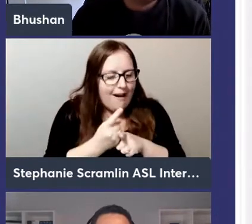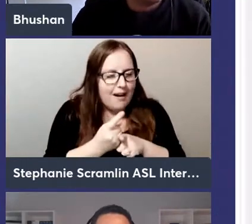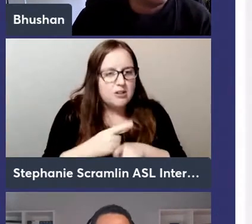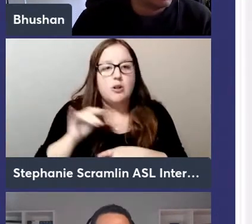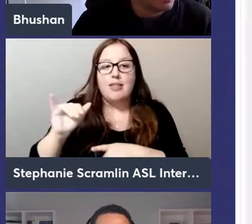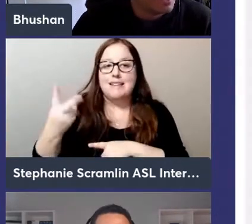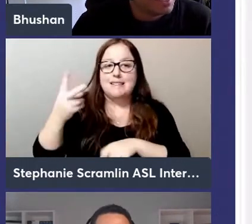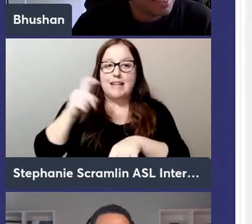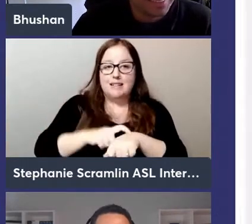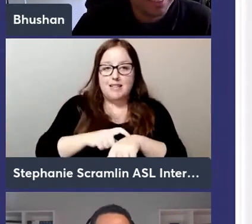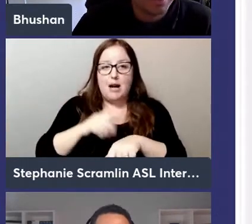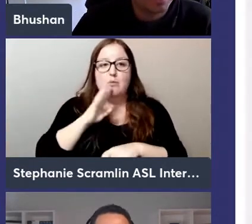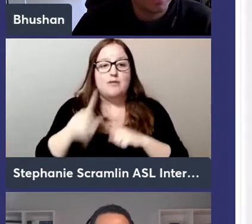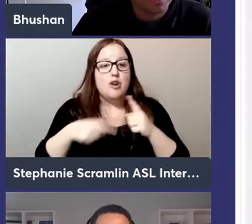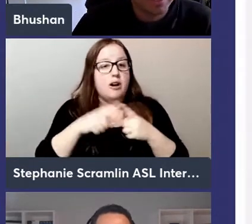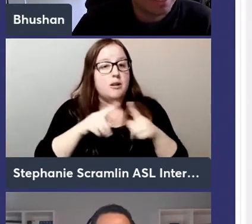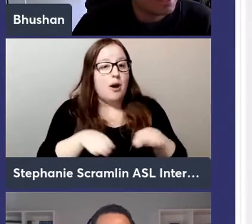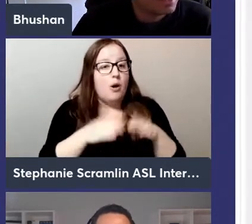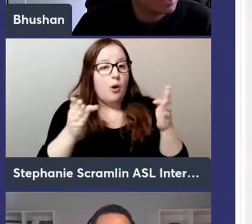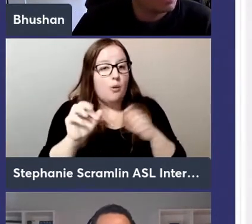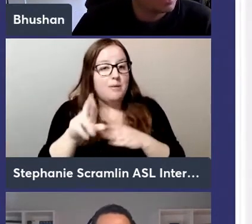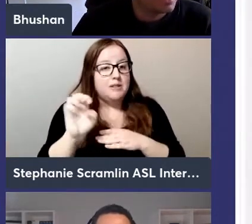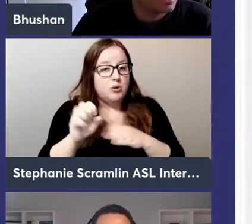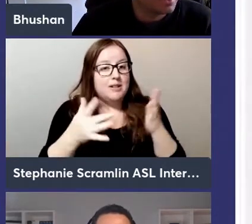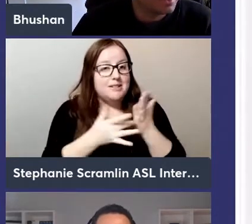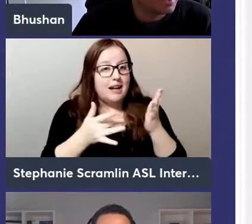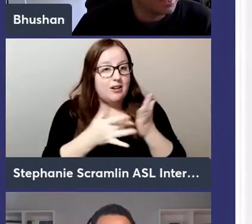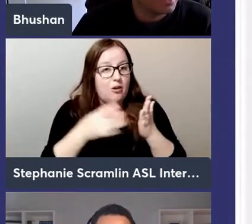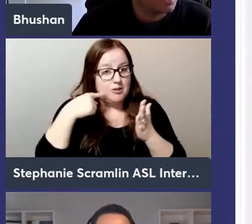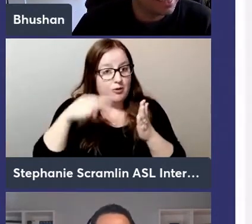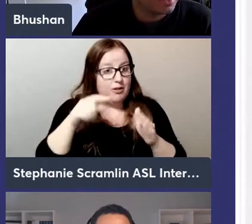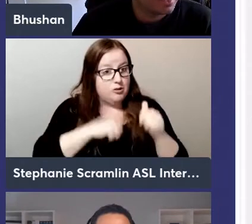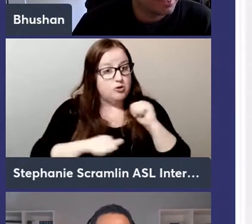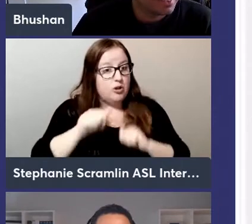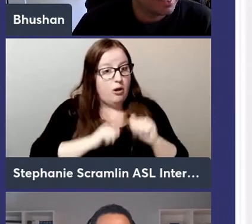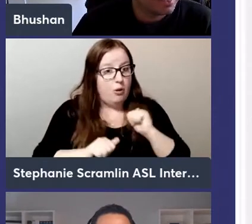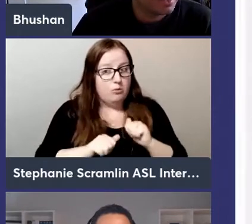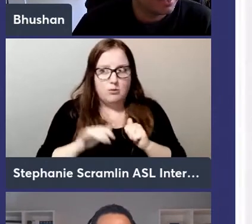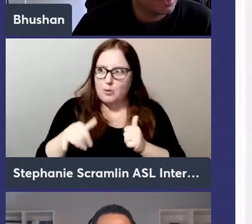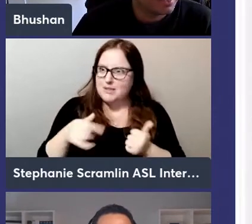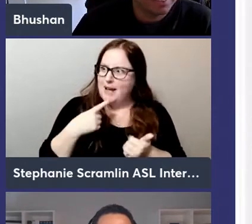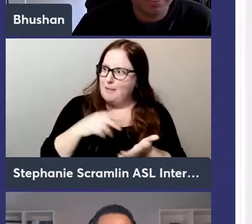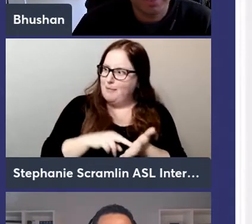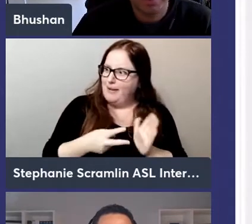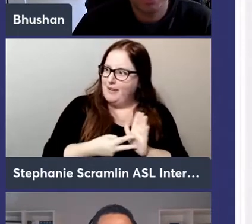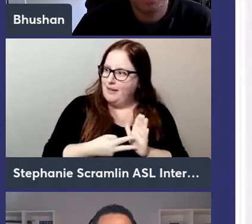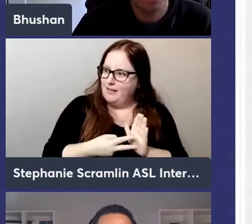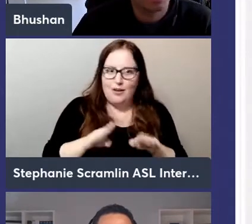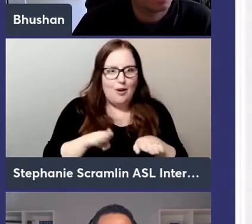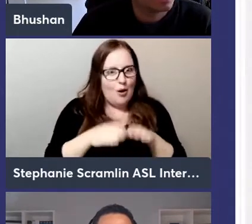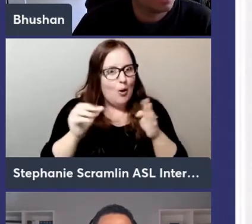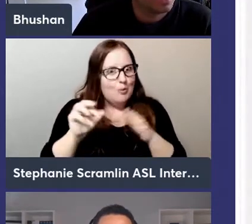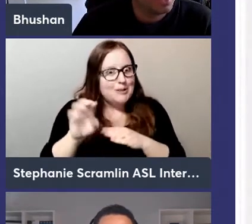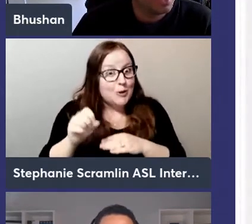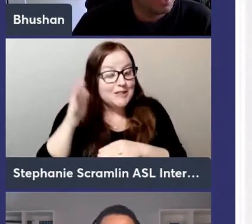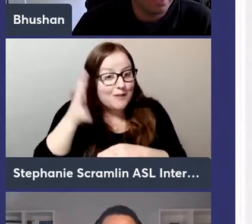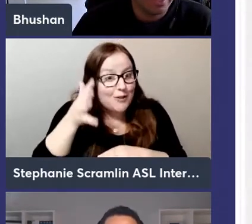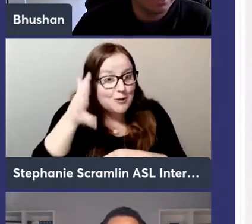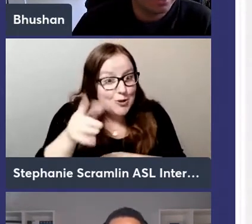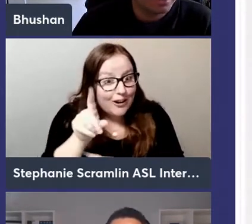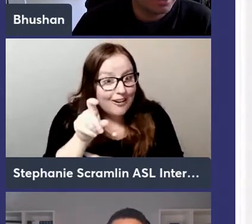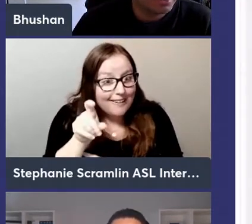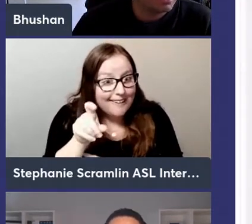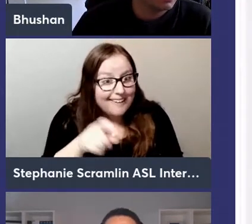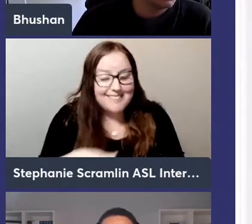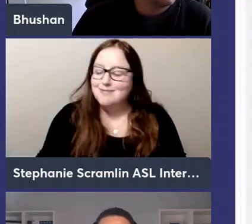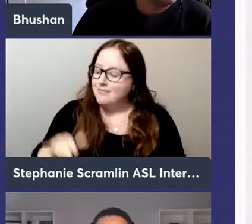time we've talked about open source technologies this show. What is this saying? Is open source the future? Ooh,